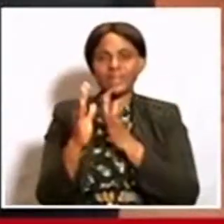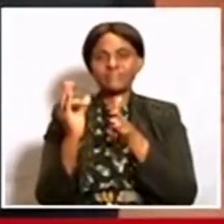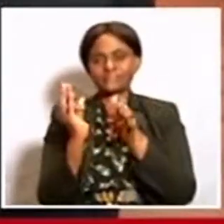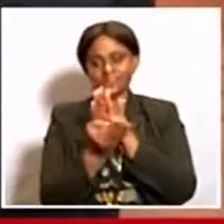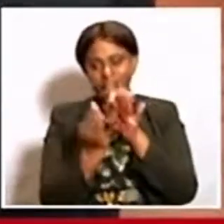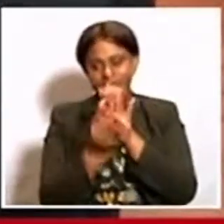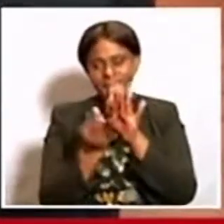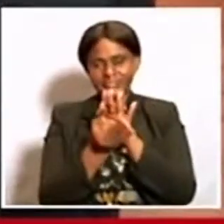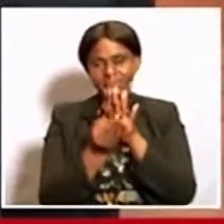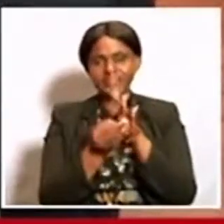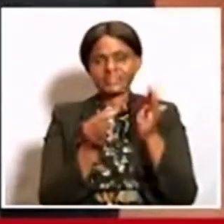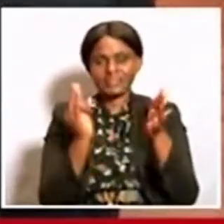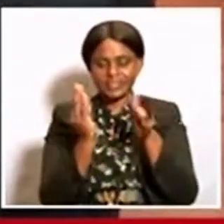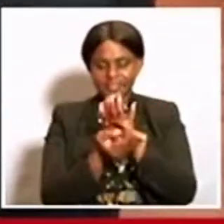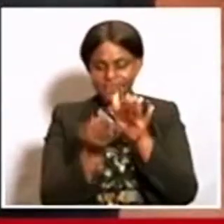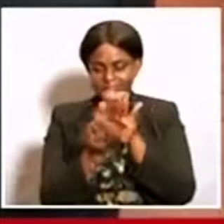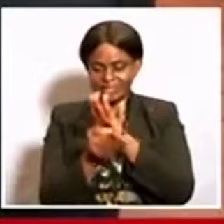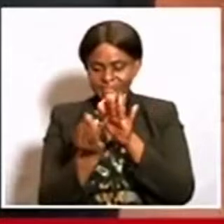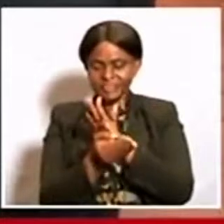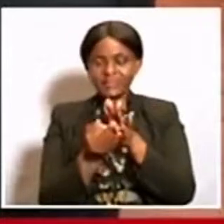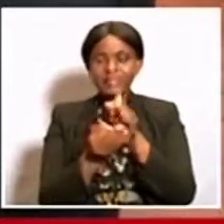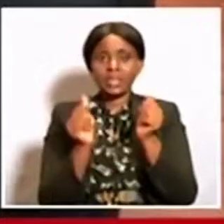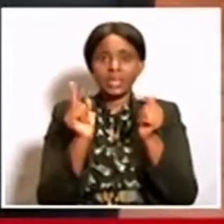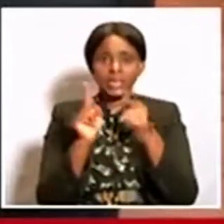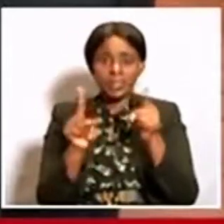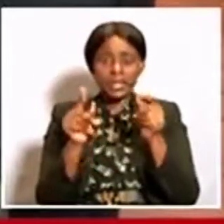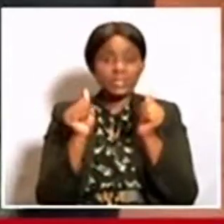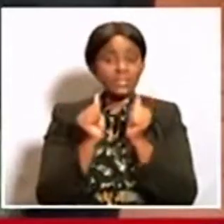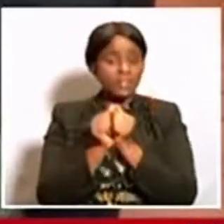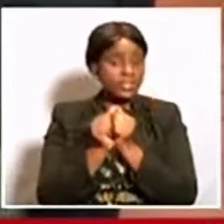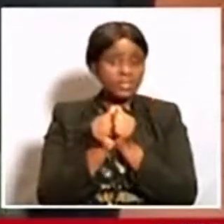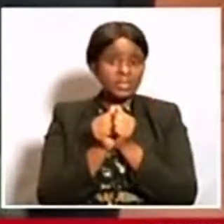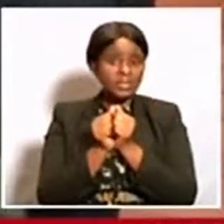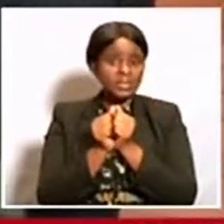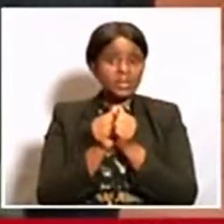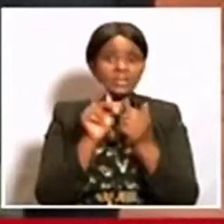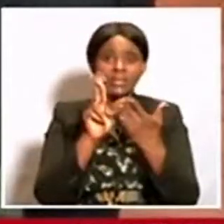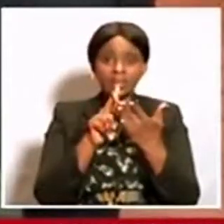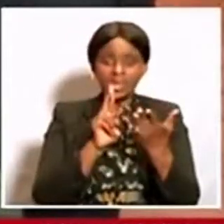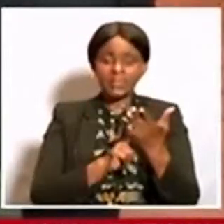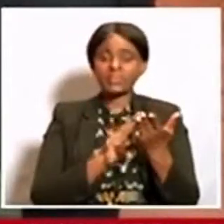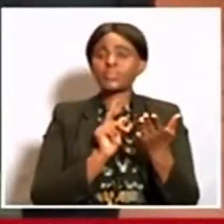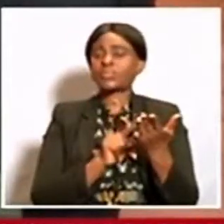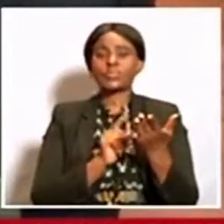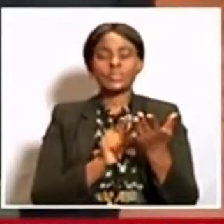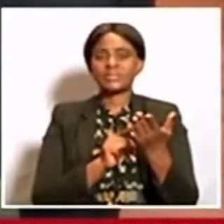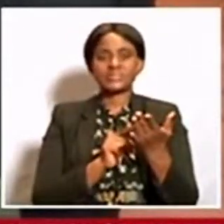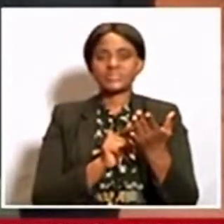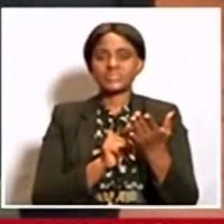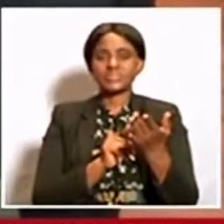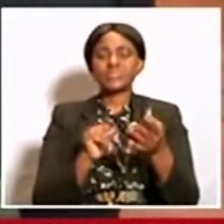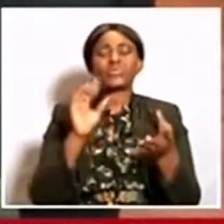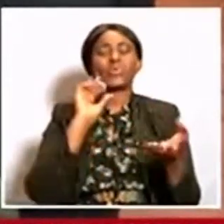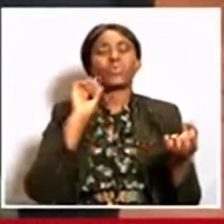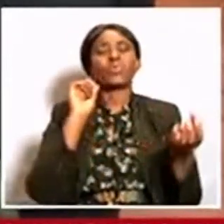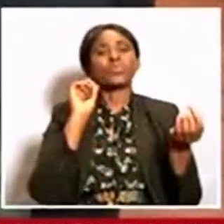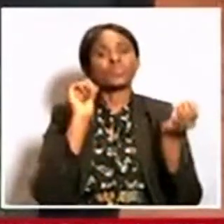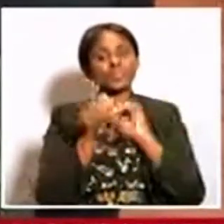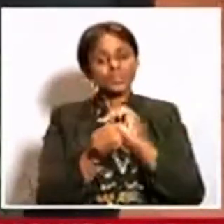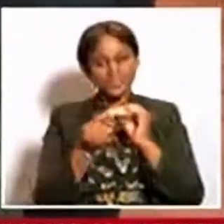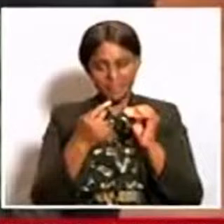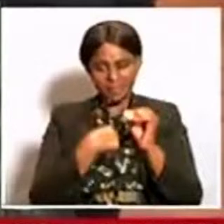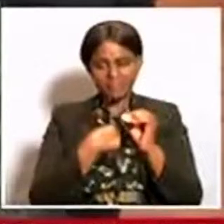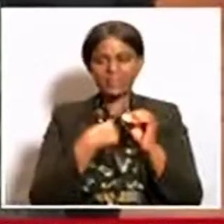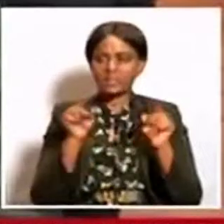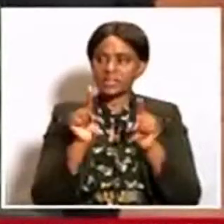in terms of the file. But in terms of the report, it's the opposite. And I want to